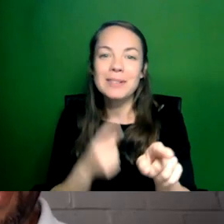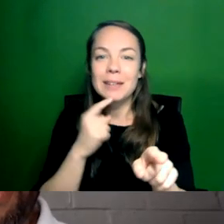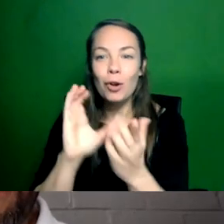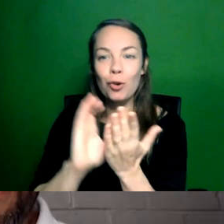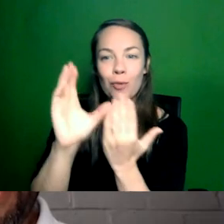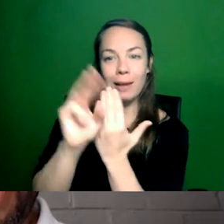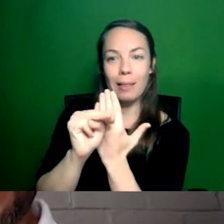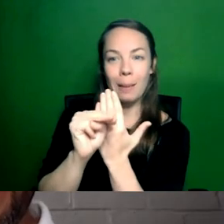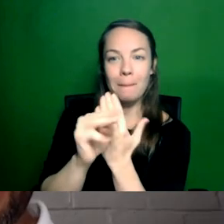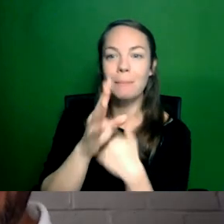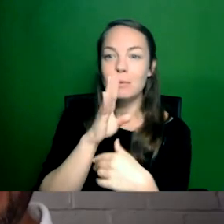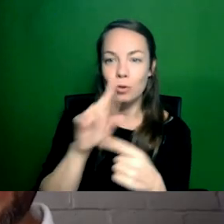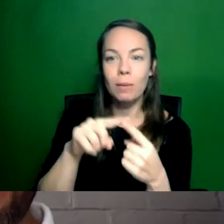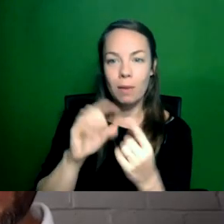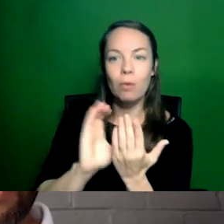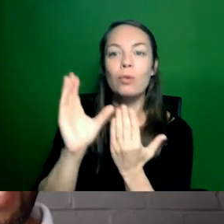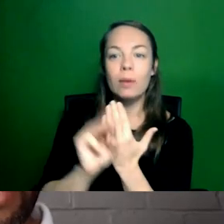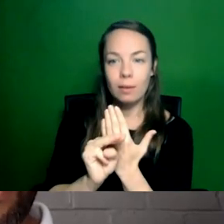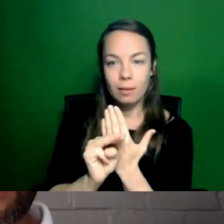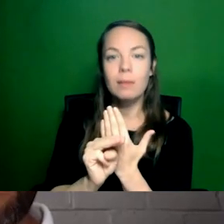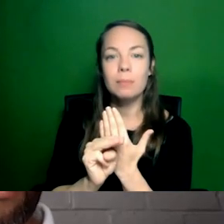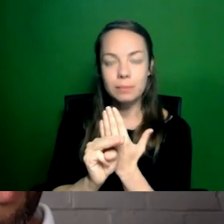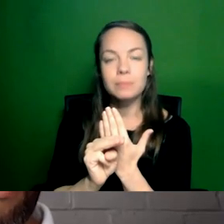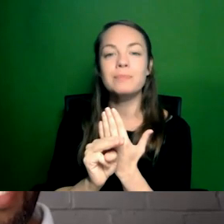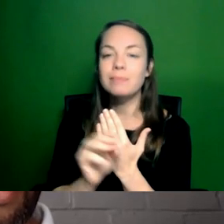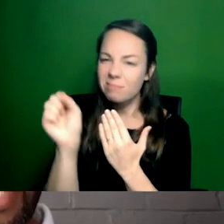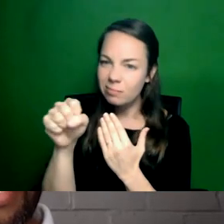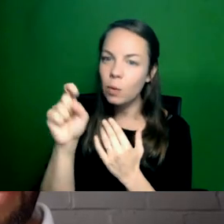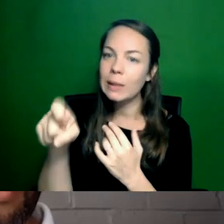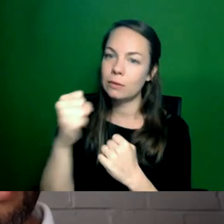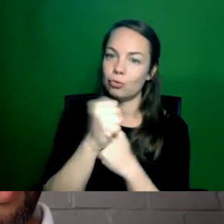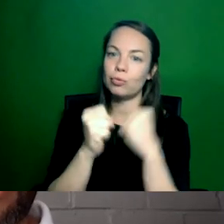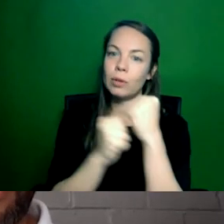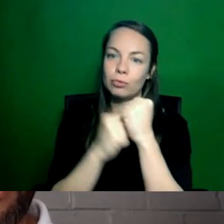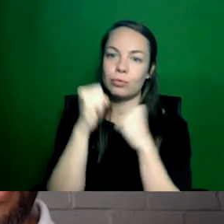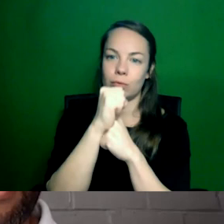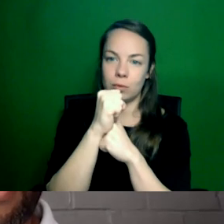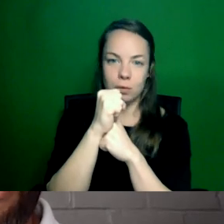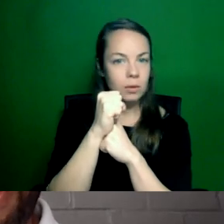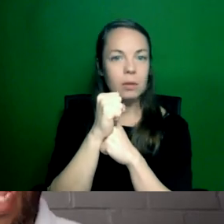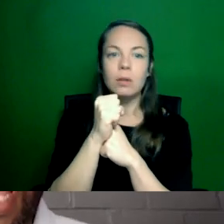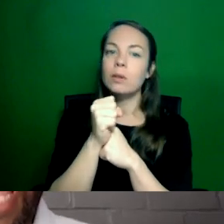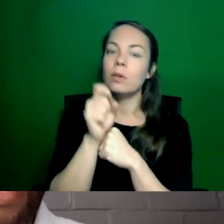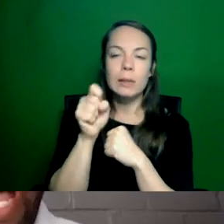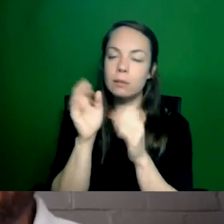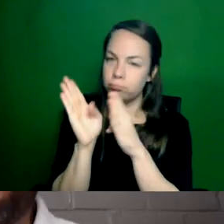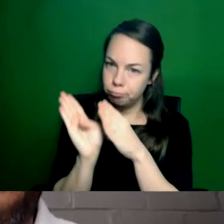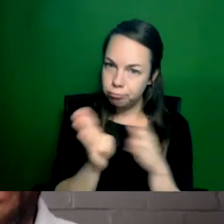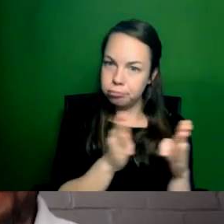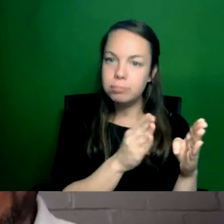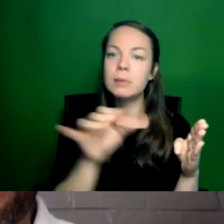about curriculum. Okay, and Jesse and I have had this conversation. Yes, there needs to be structure, right? Everything needs to be done in decency and order.